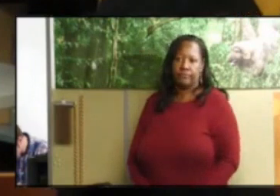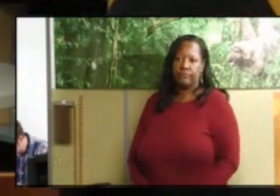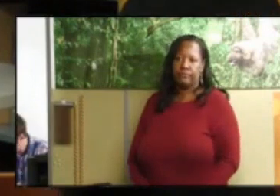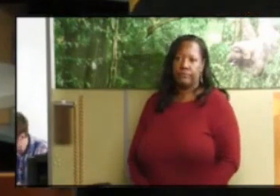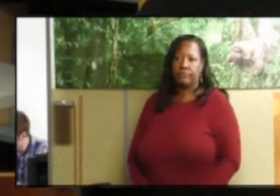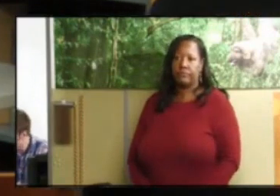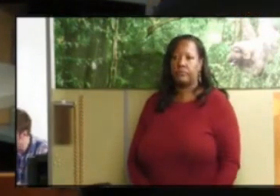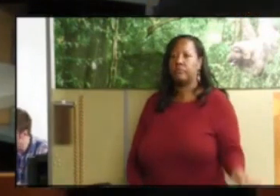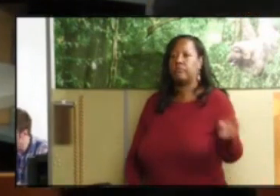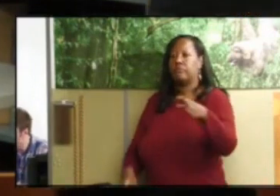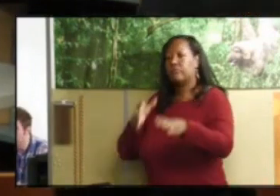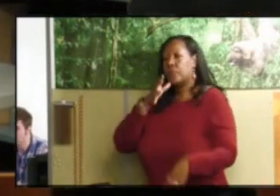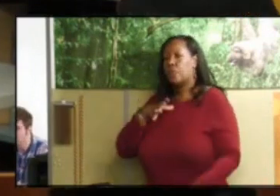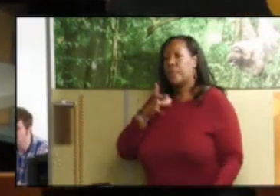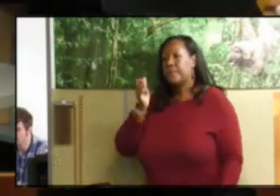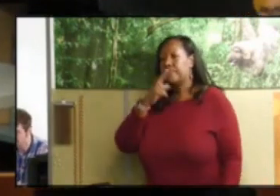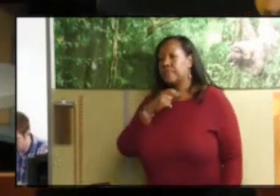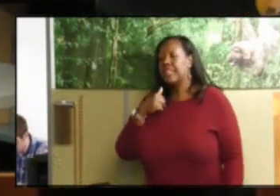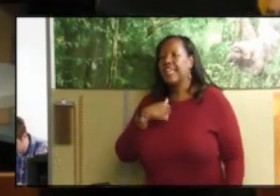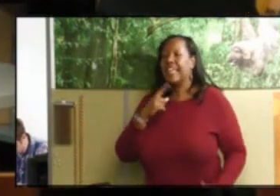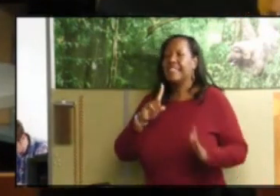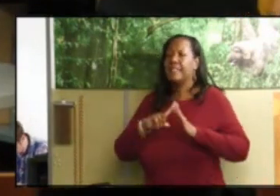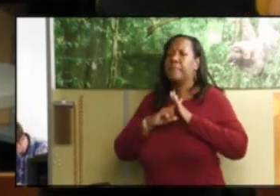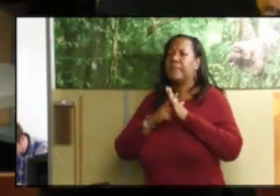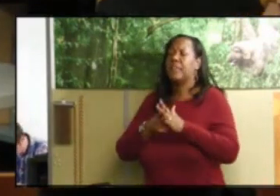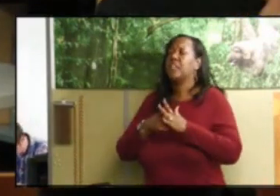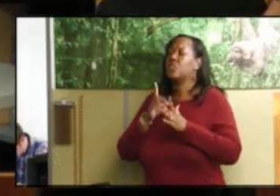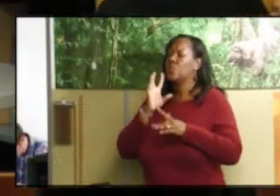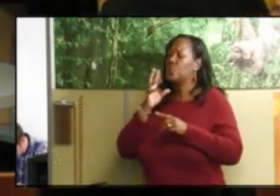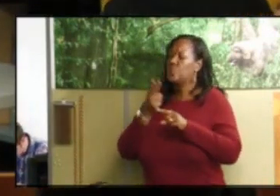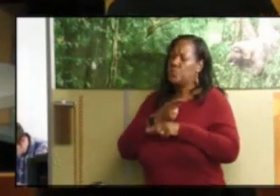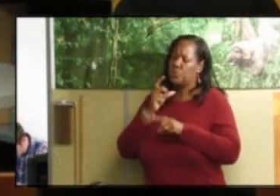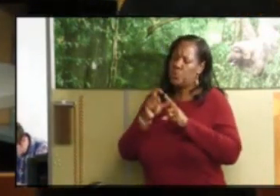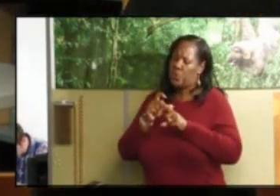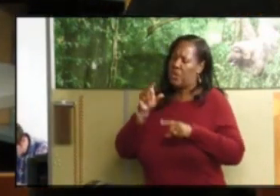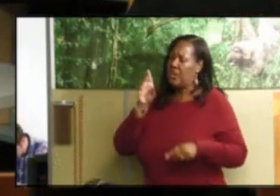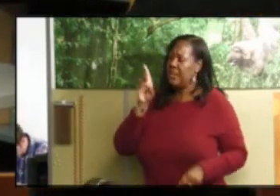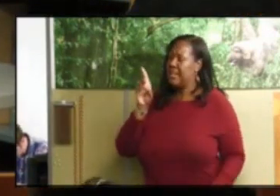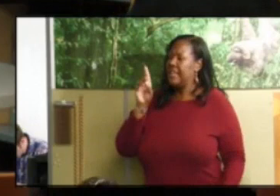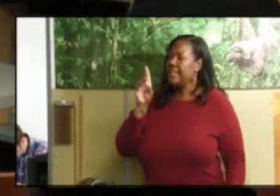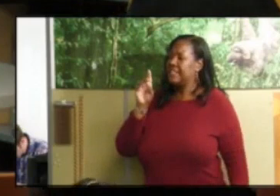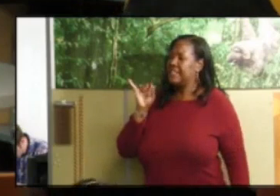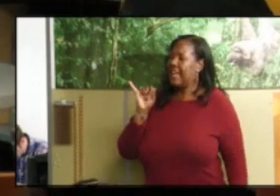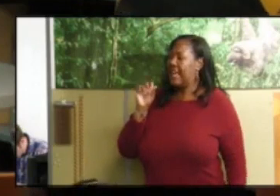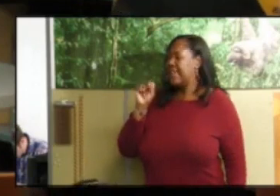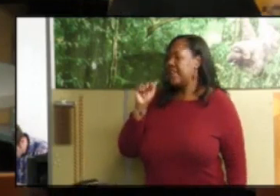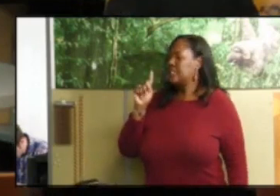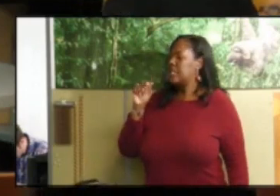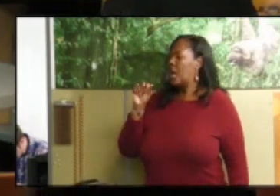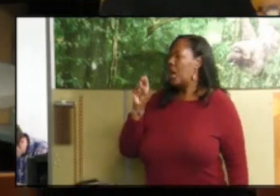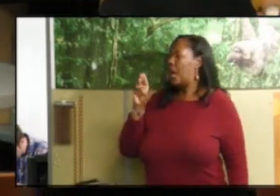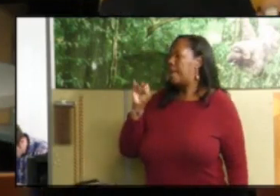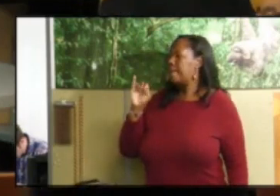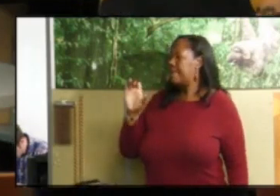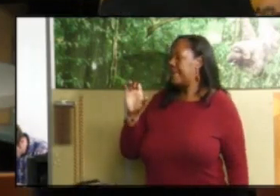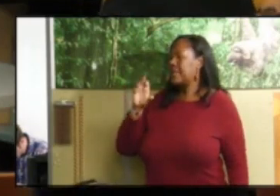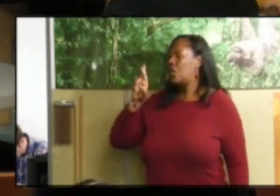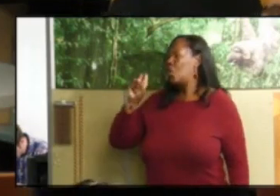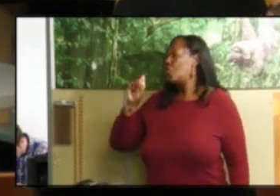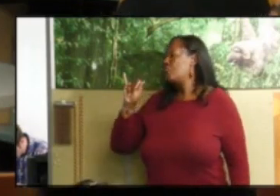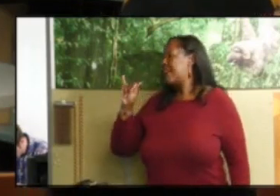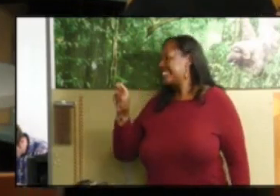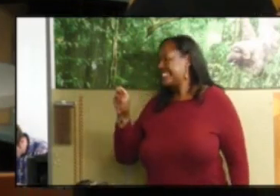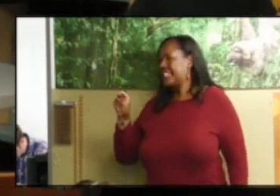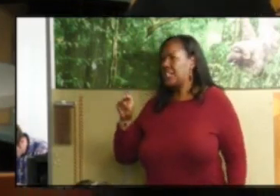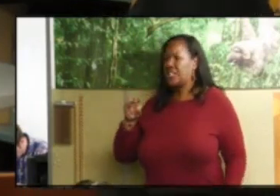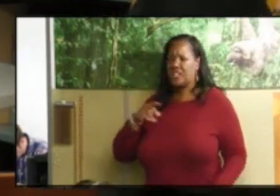Yes. In the beginning, you used the word diatomic resin, or was that correct? Okay. Um, What's the difference between that and regular resin? Okay, the